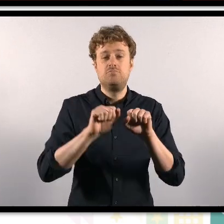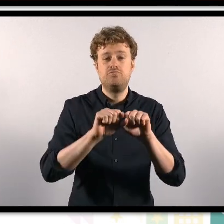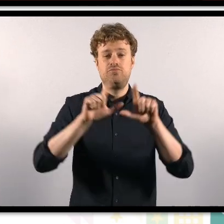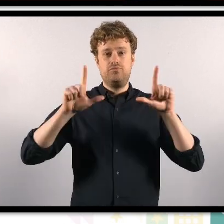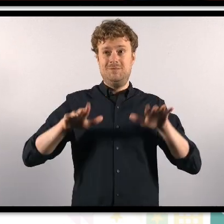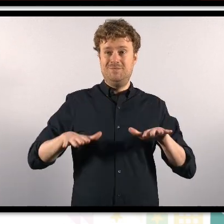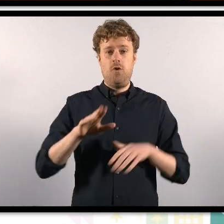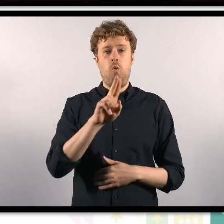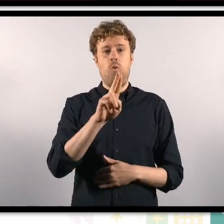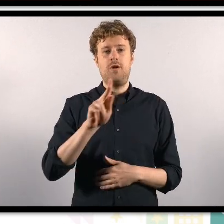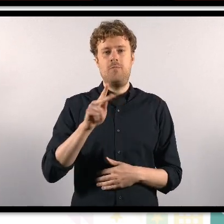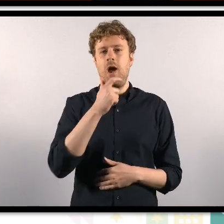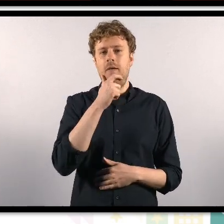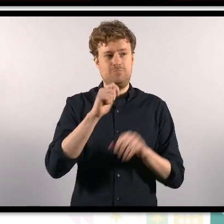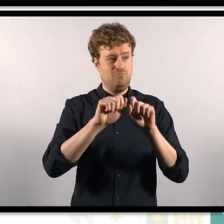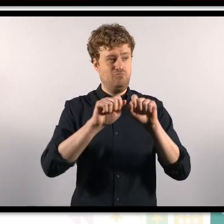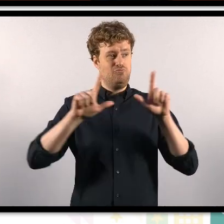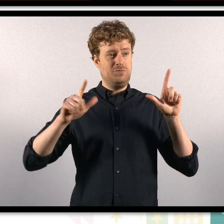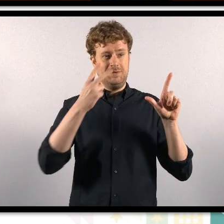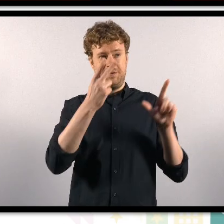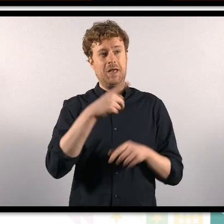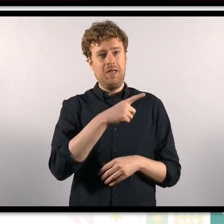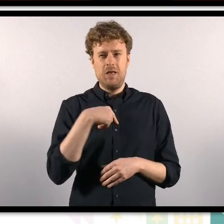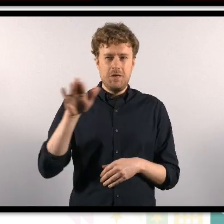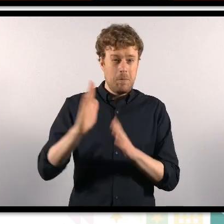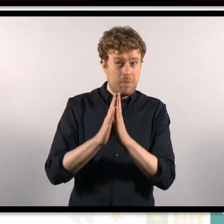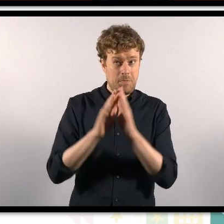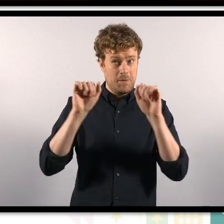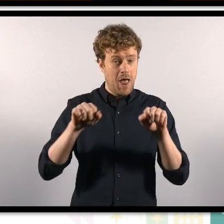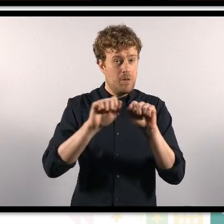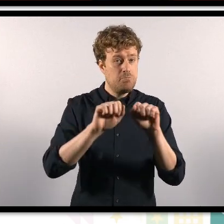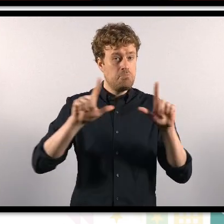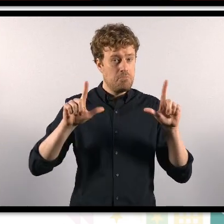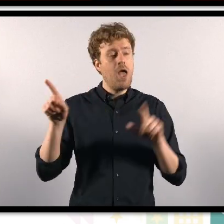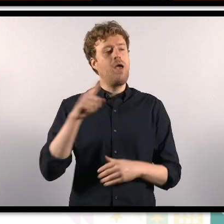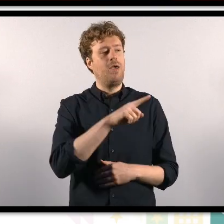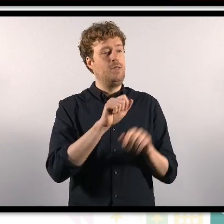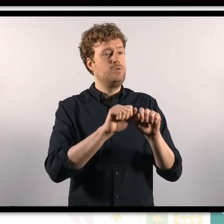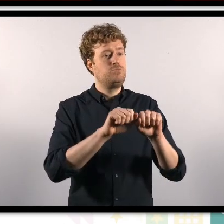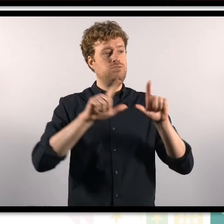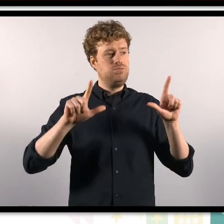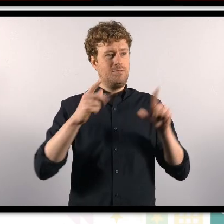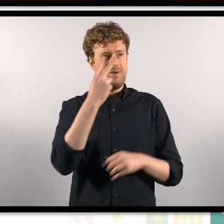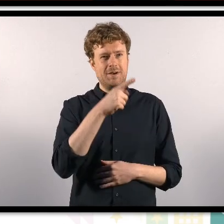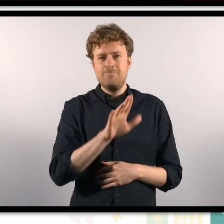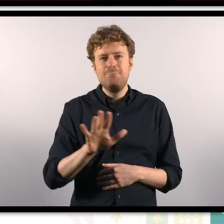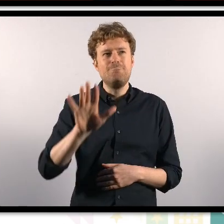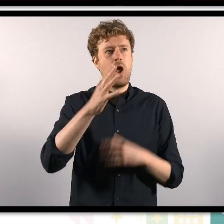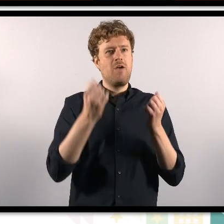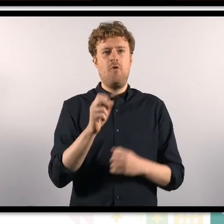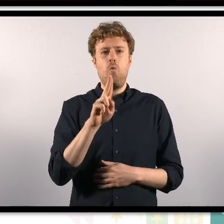about 1,500 of them, truly drive the community here. And yesterday, we hosted our